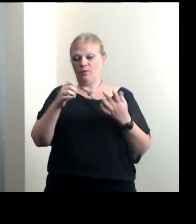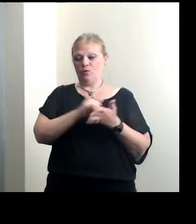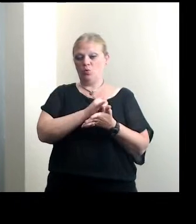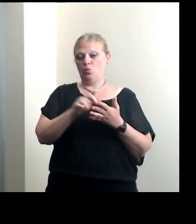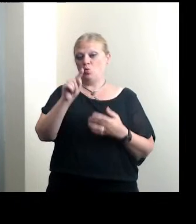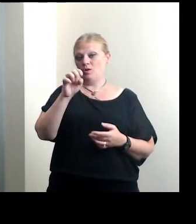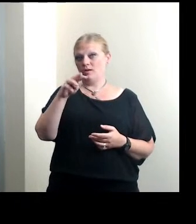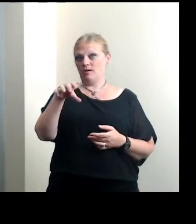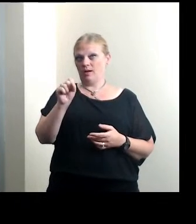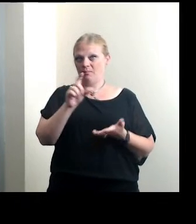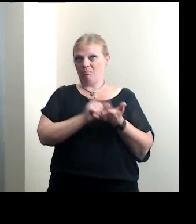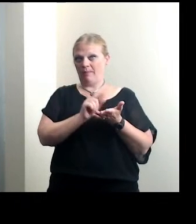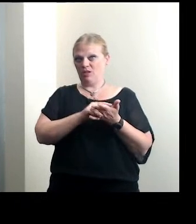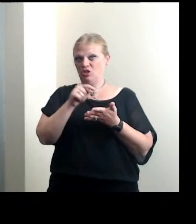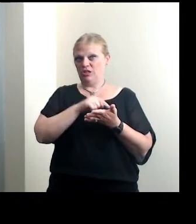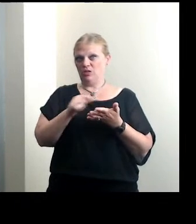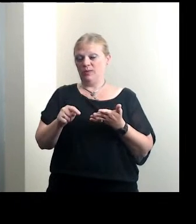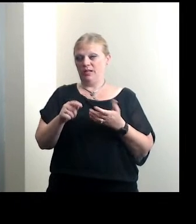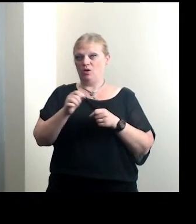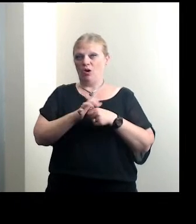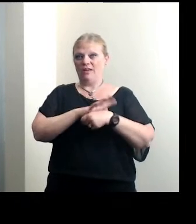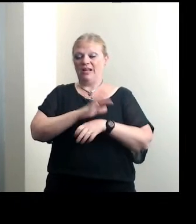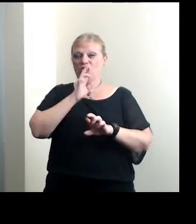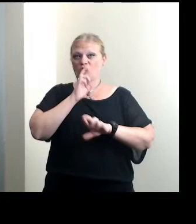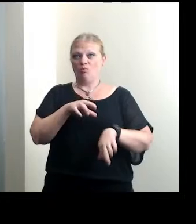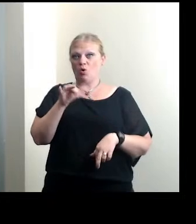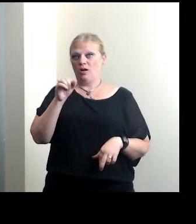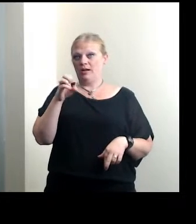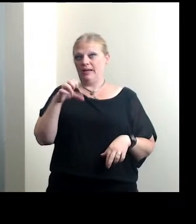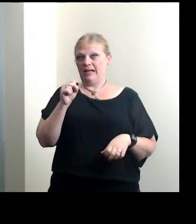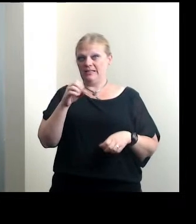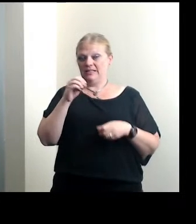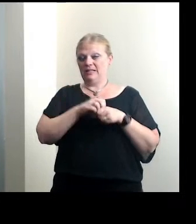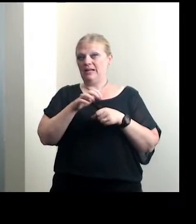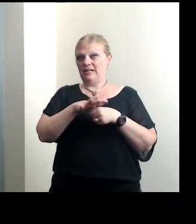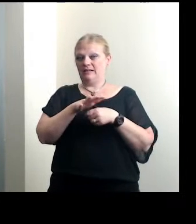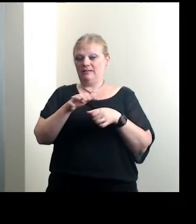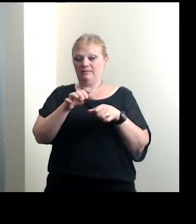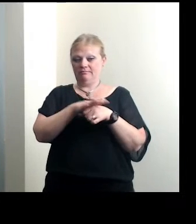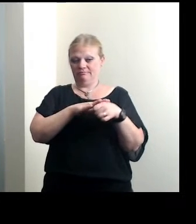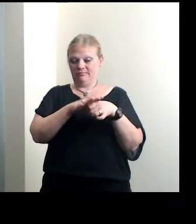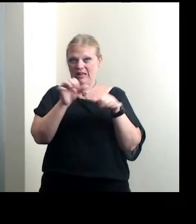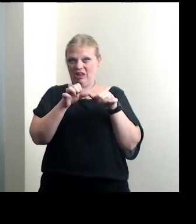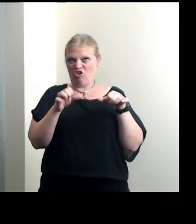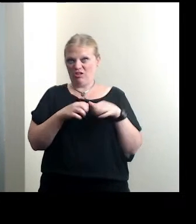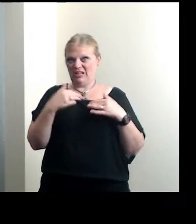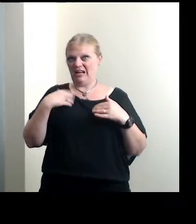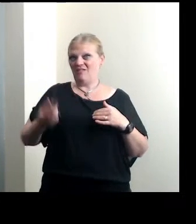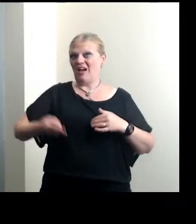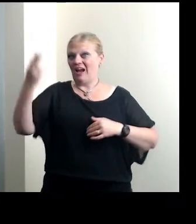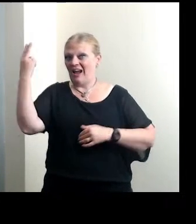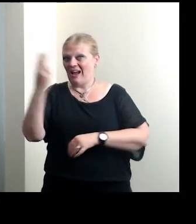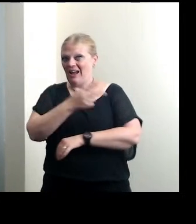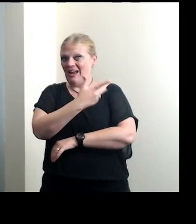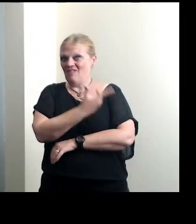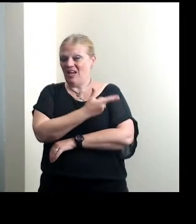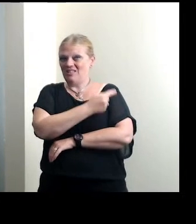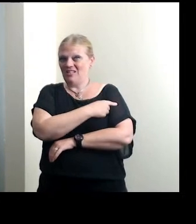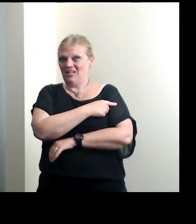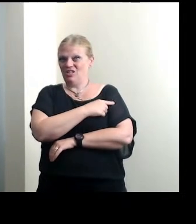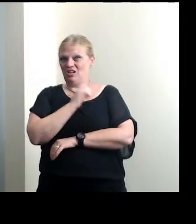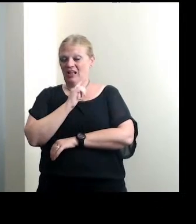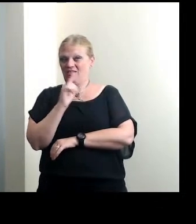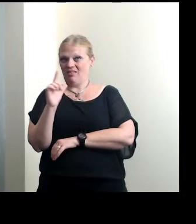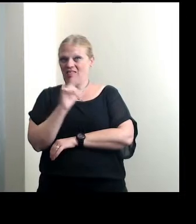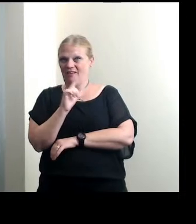at COVID-19 reported cases in areas that have high vaccination rates on the left and in counties